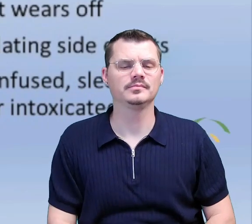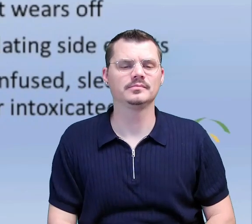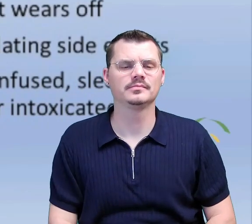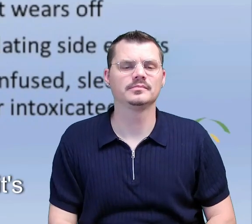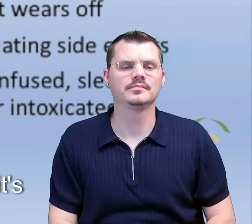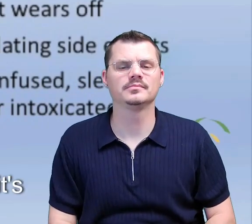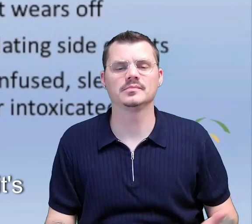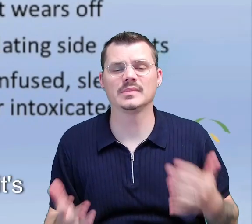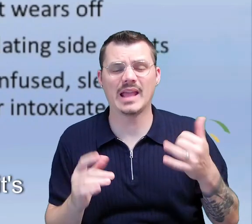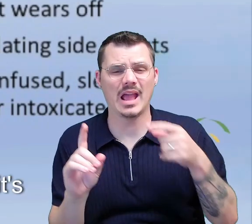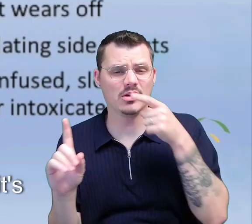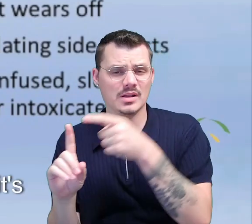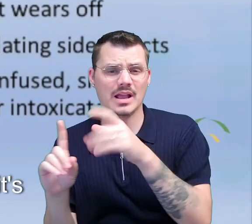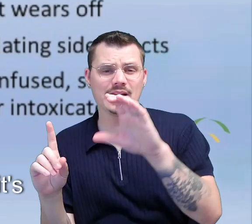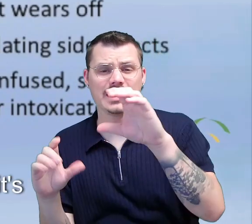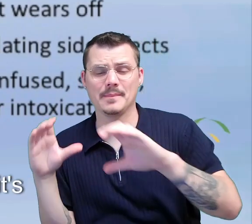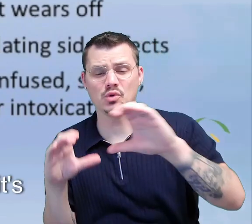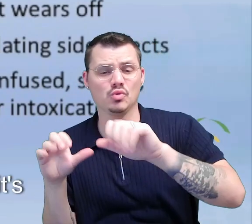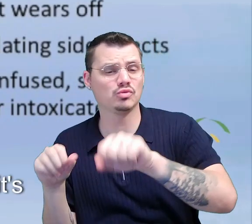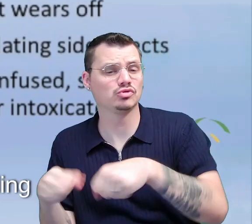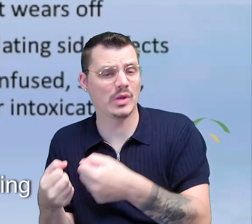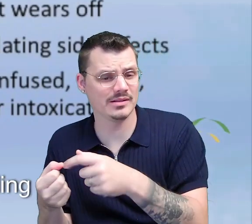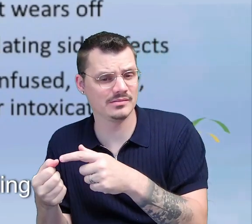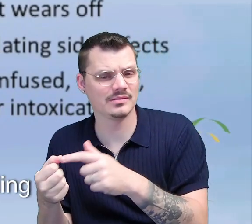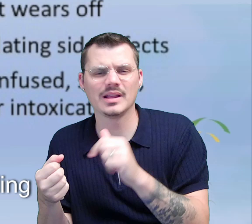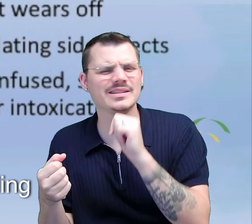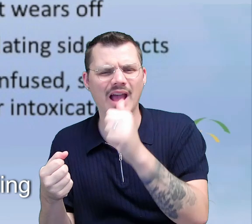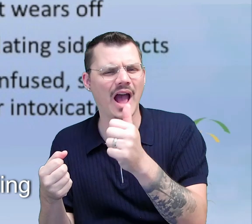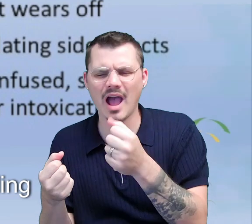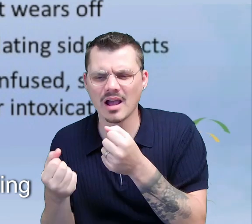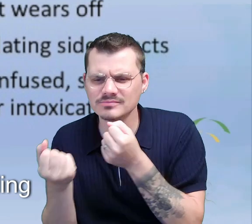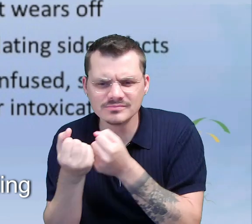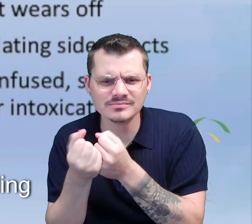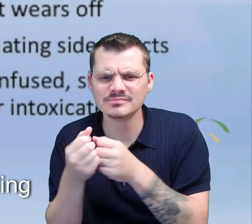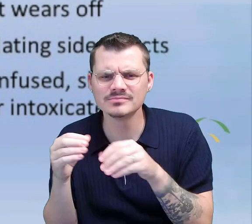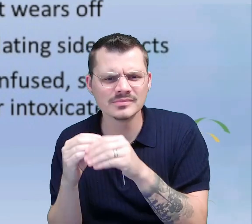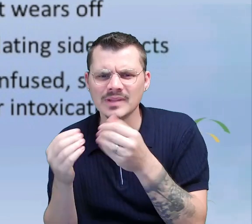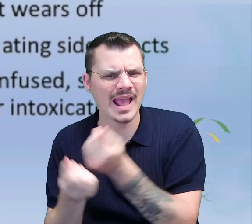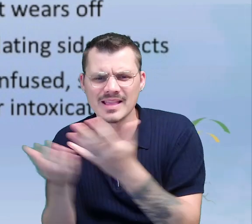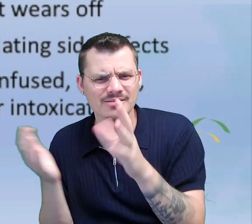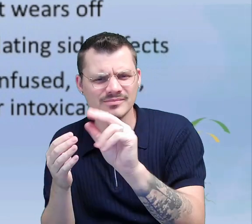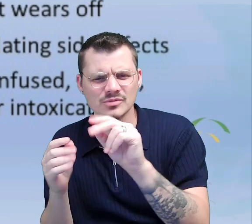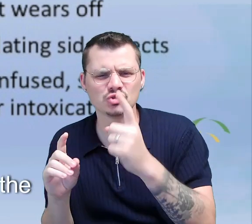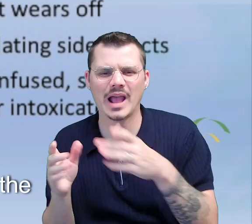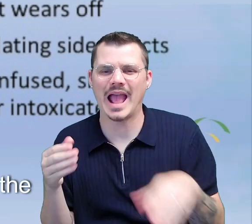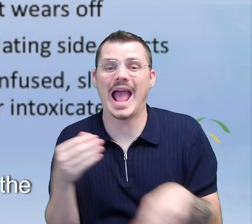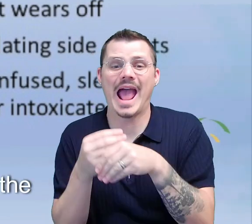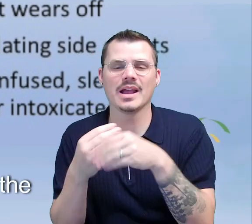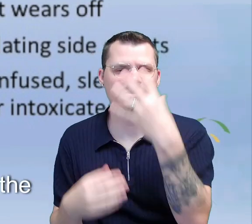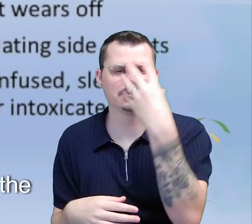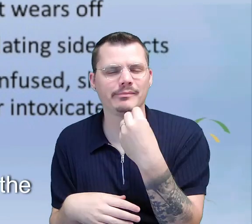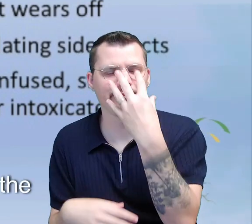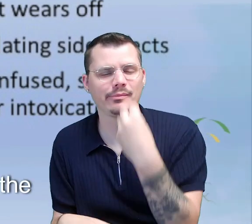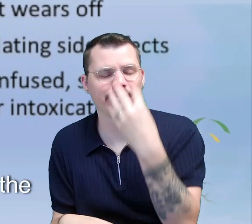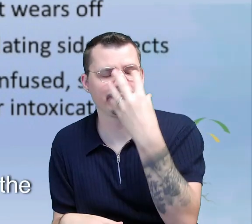Probably, and in terms of chemical restraint, it's not supplementing anything, it's adding sedation. It's adding